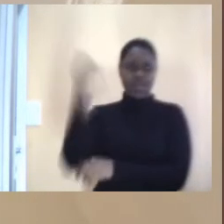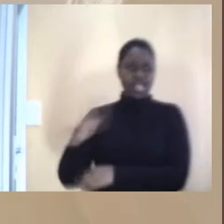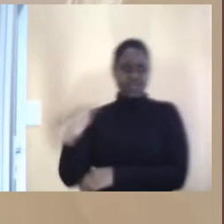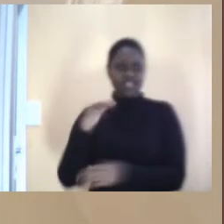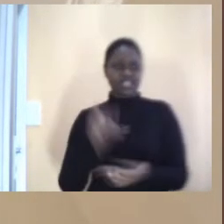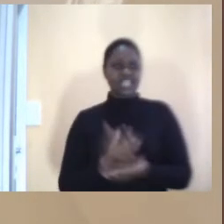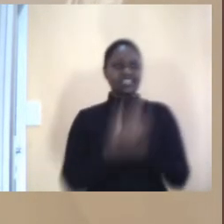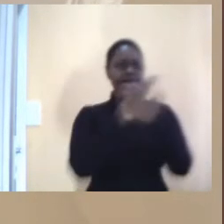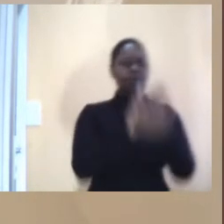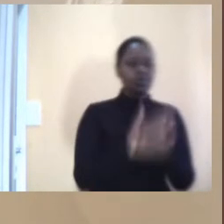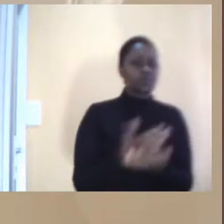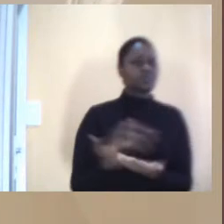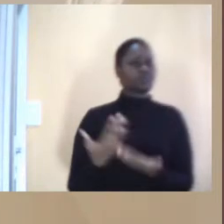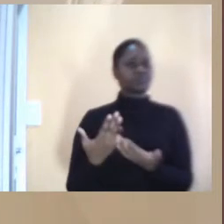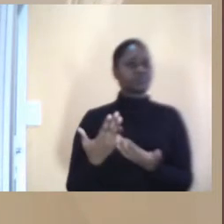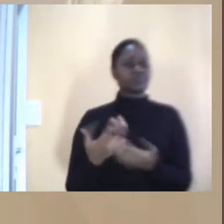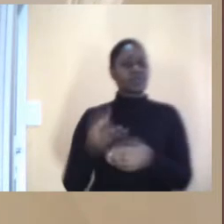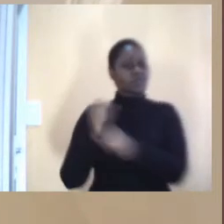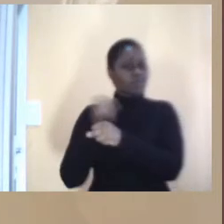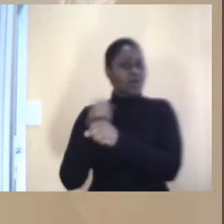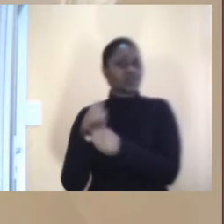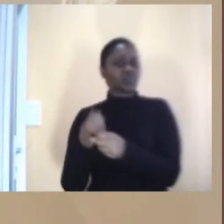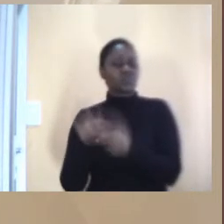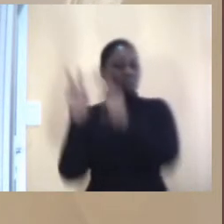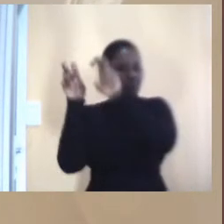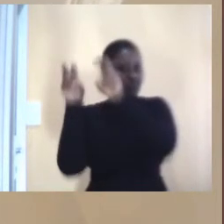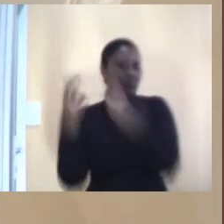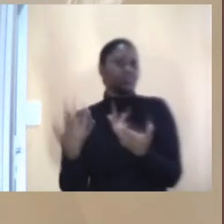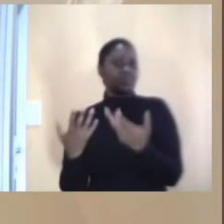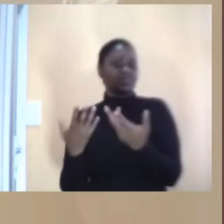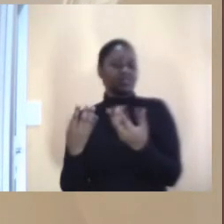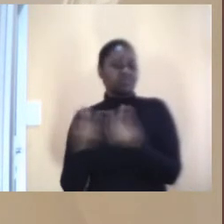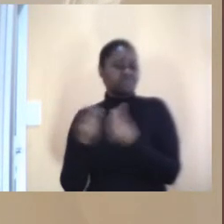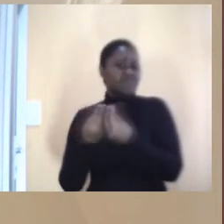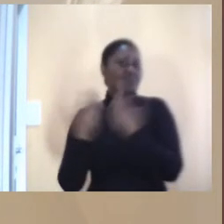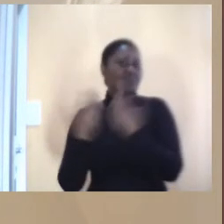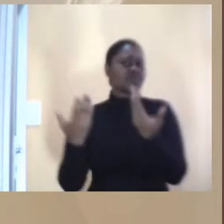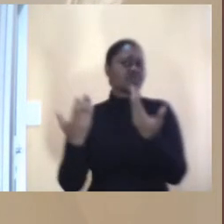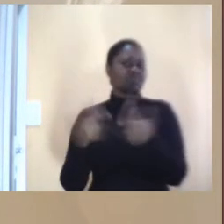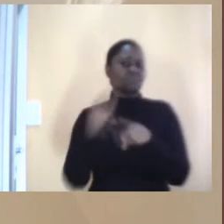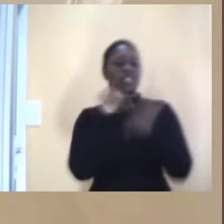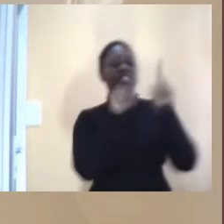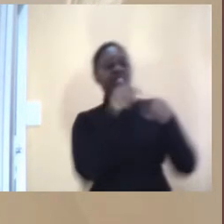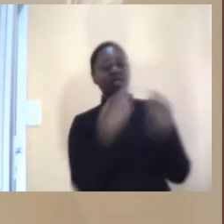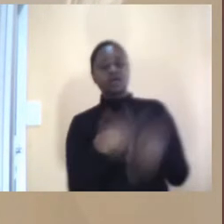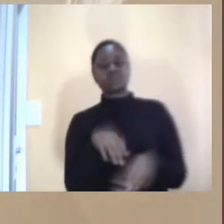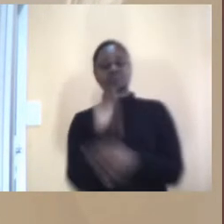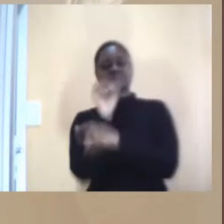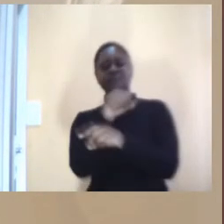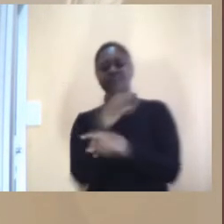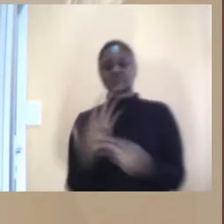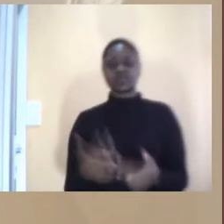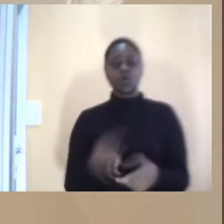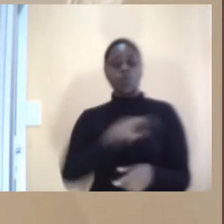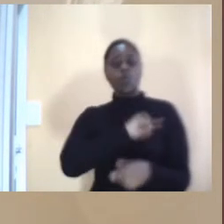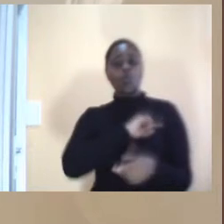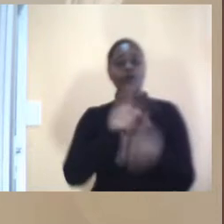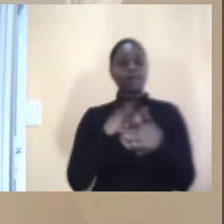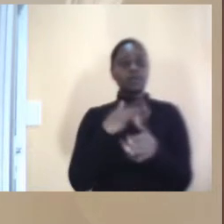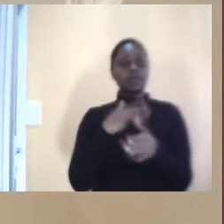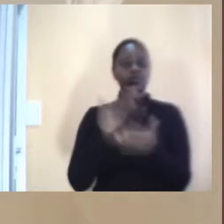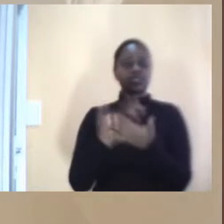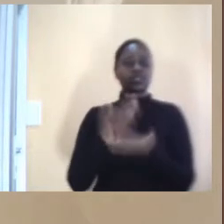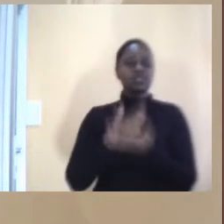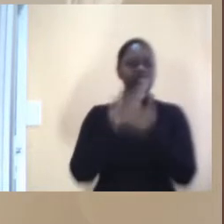niyobalekelela ekutheni-ke ishu yasukuma sakhe ne-ishu yezimbiweni bahambisele nixekwe ngayo. Ningayiyeki lo mkhakha ngoba izokwazi ukuthi